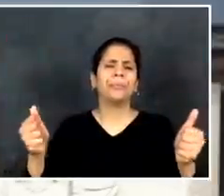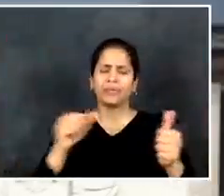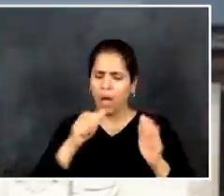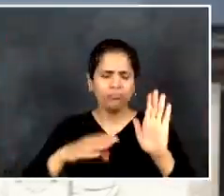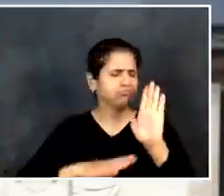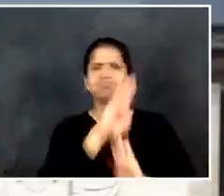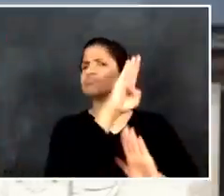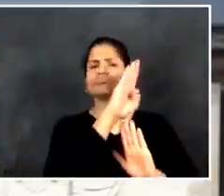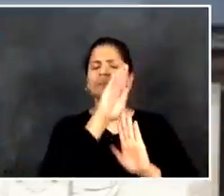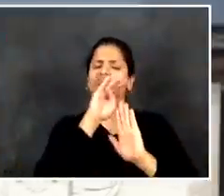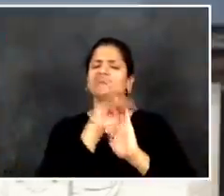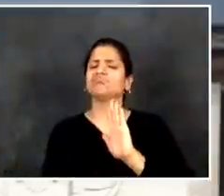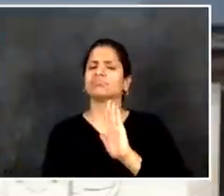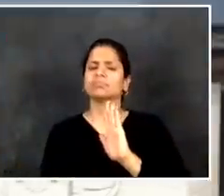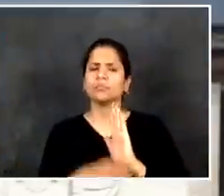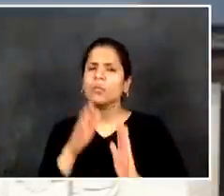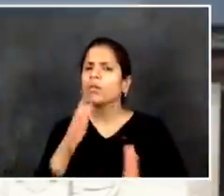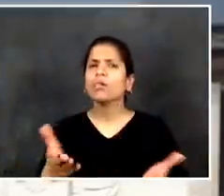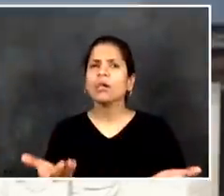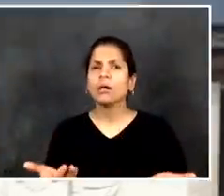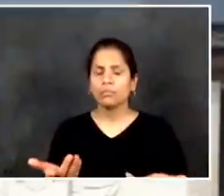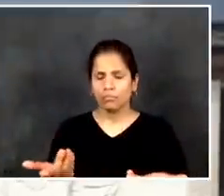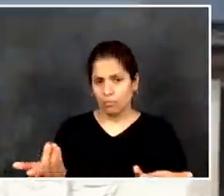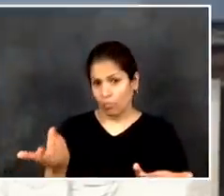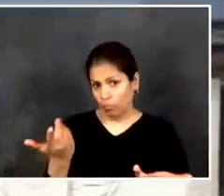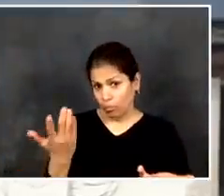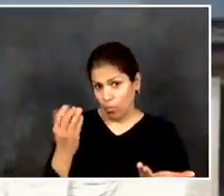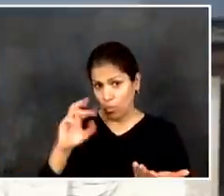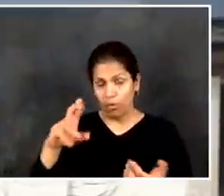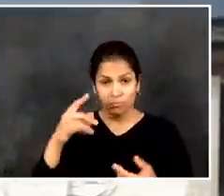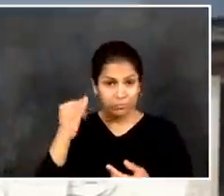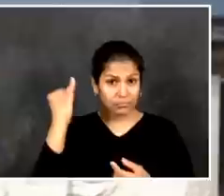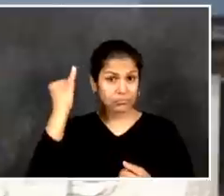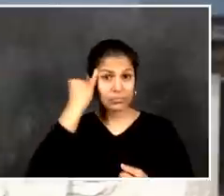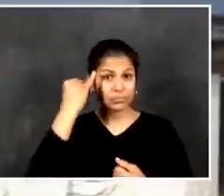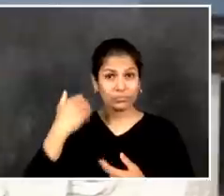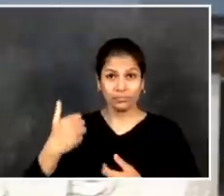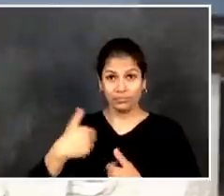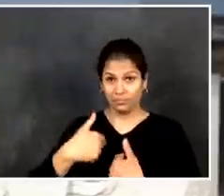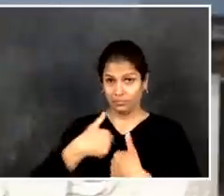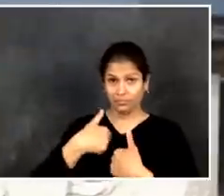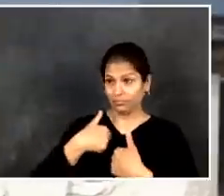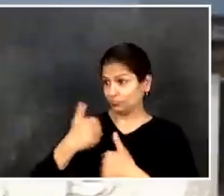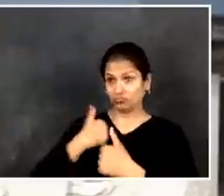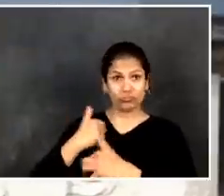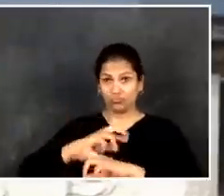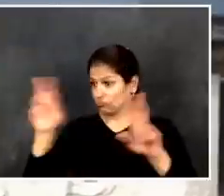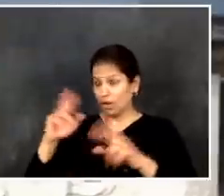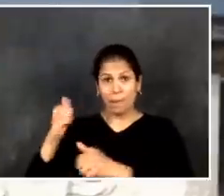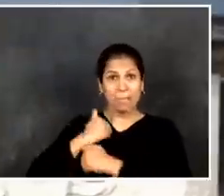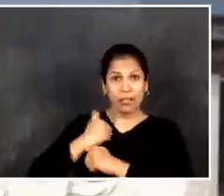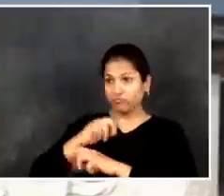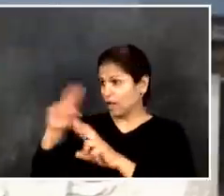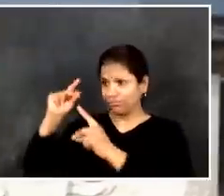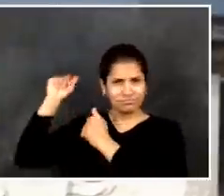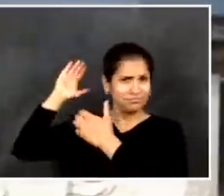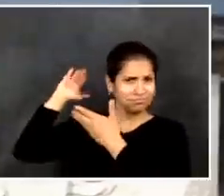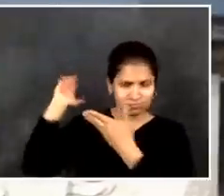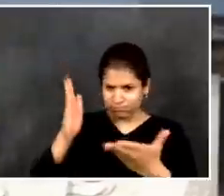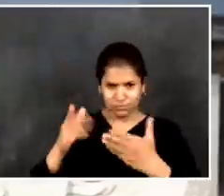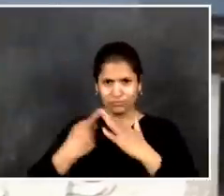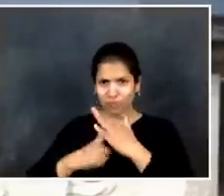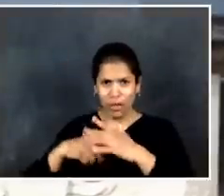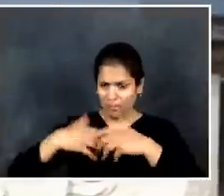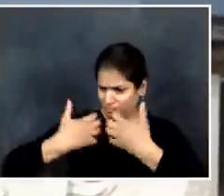the Defense Production Act properly. None of that happened. All of that could have given us the security that we didn't need to even think about something like